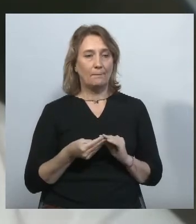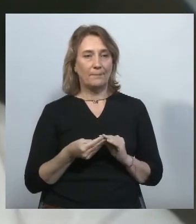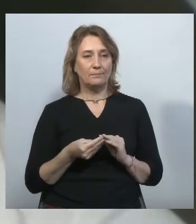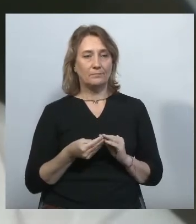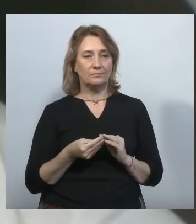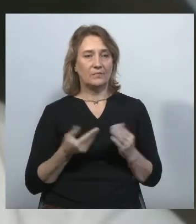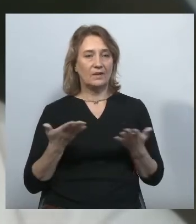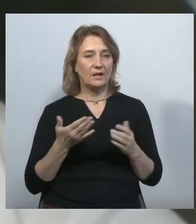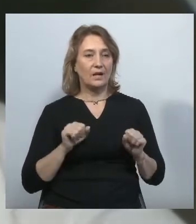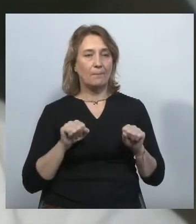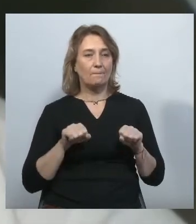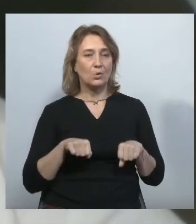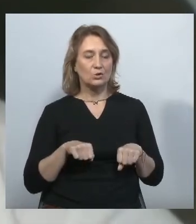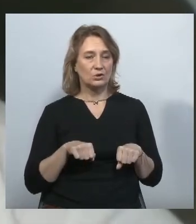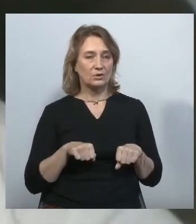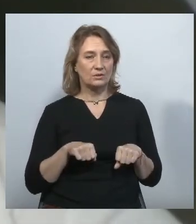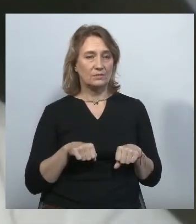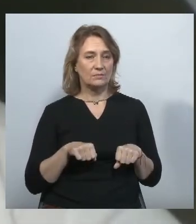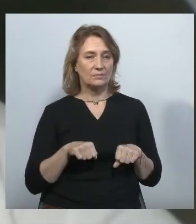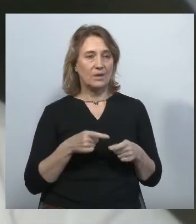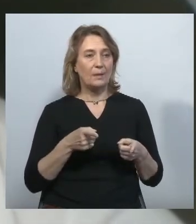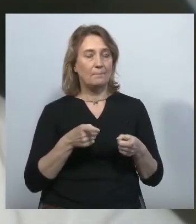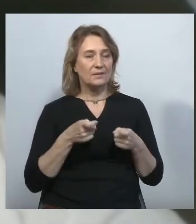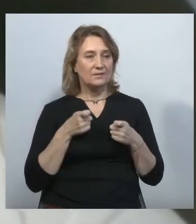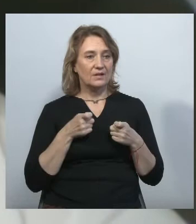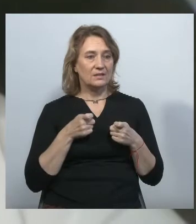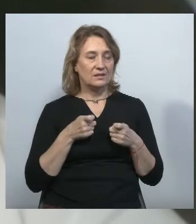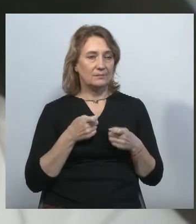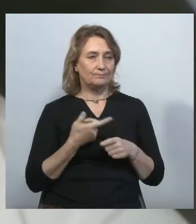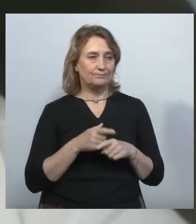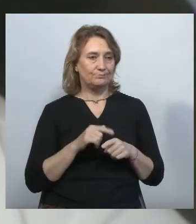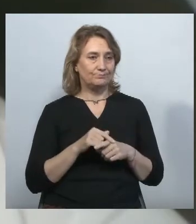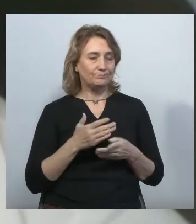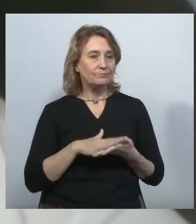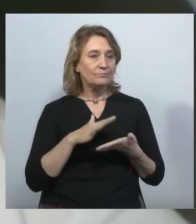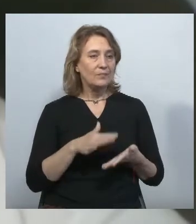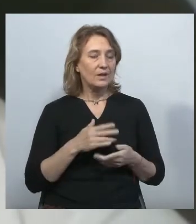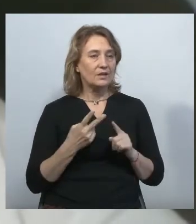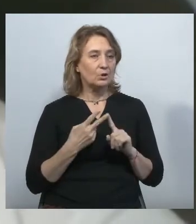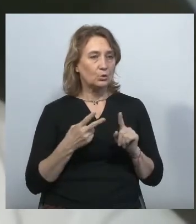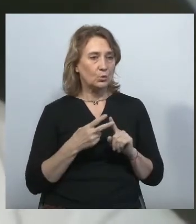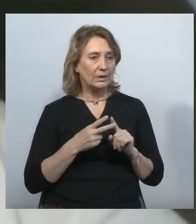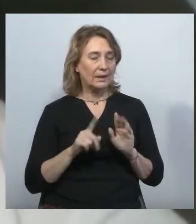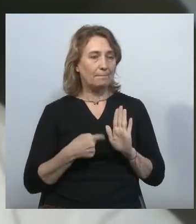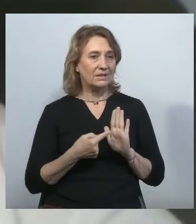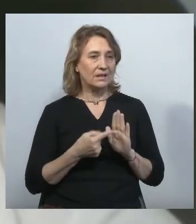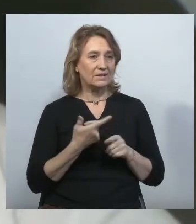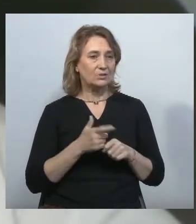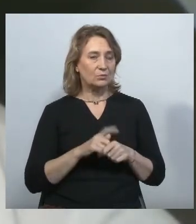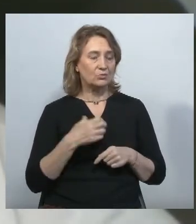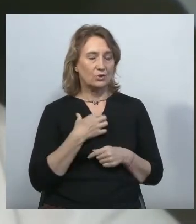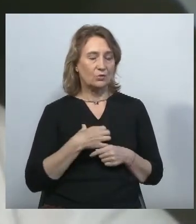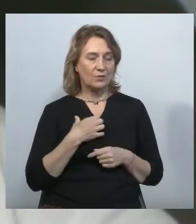state the exclusive right to regulate those issues because it might lead to censorship. As for the second